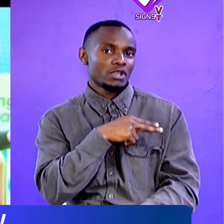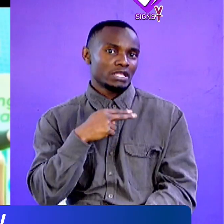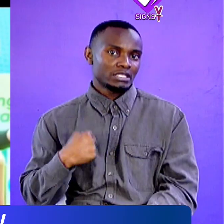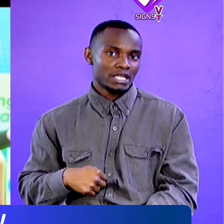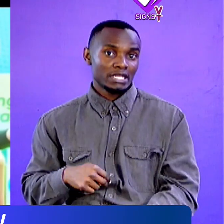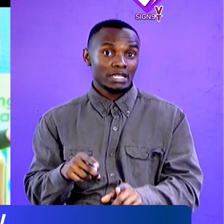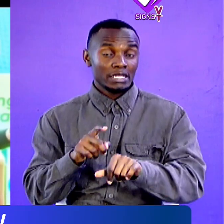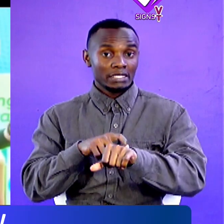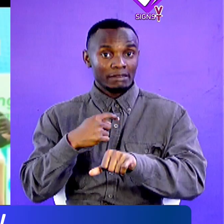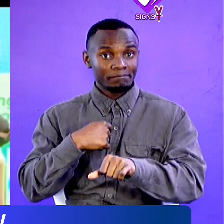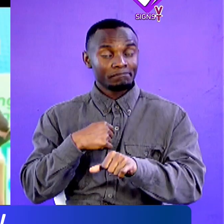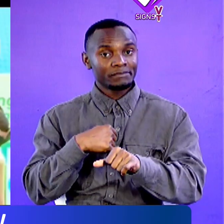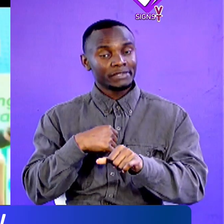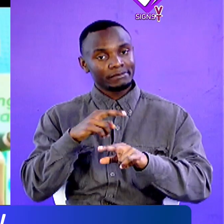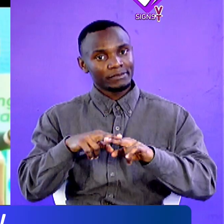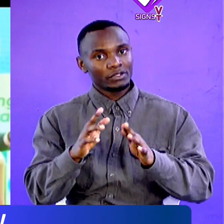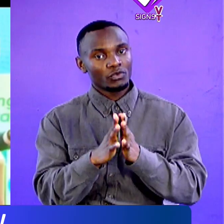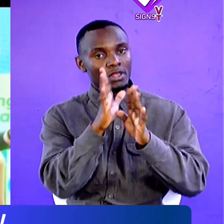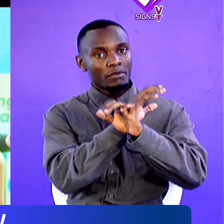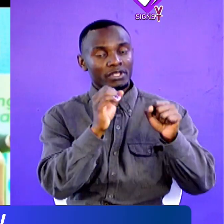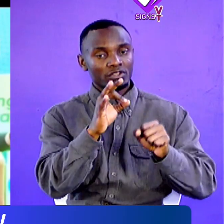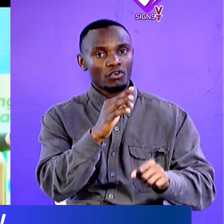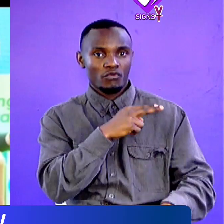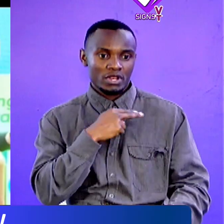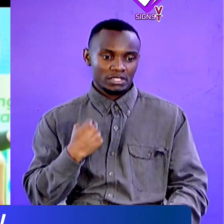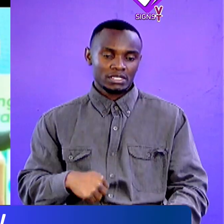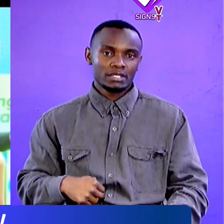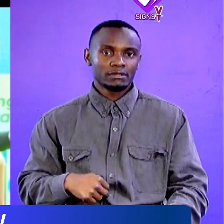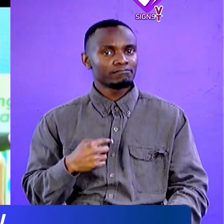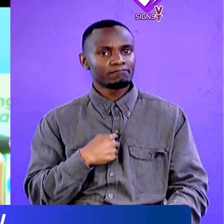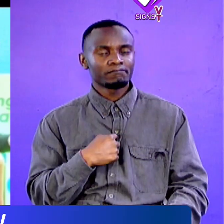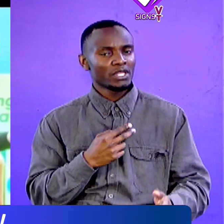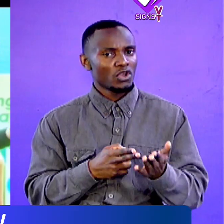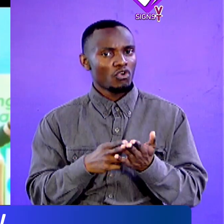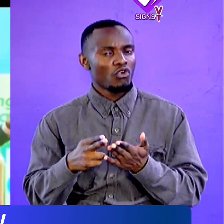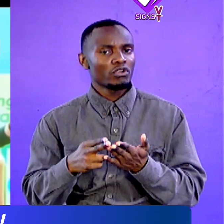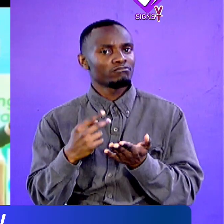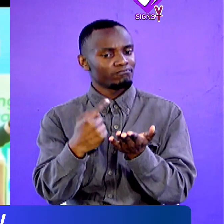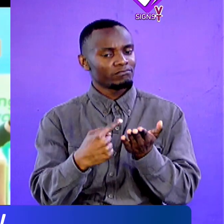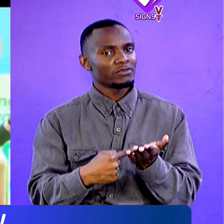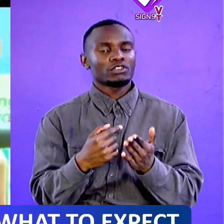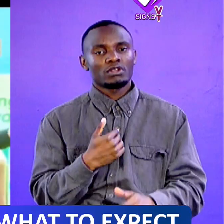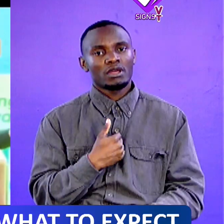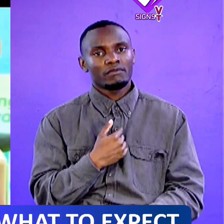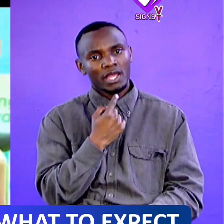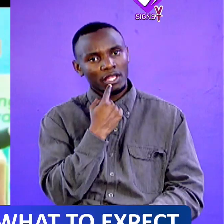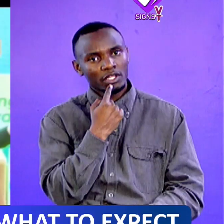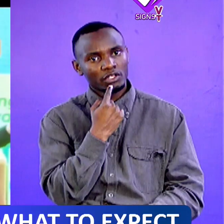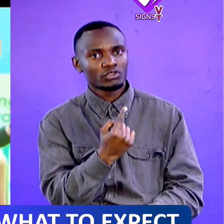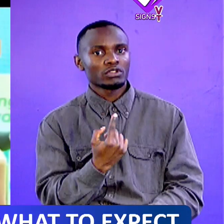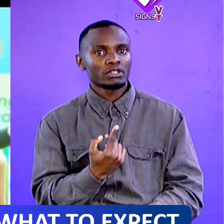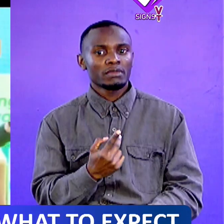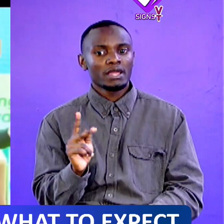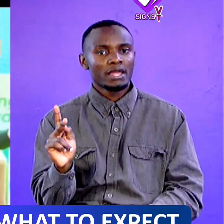President Xi, I had a very candid conversation. And I told him that Kenya is